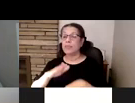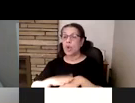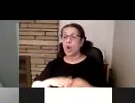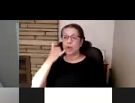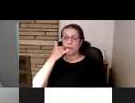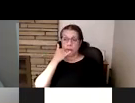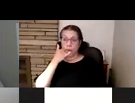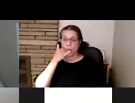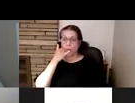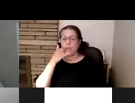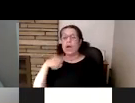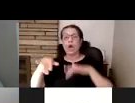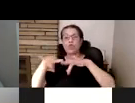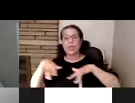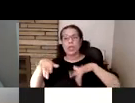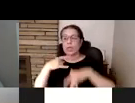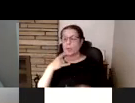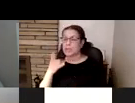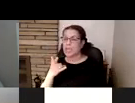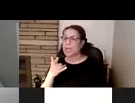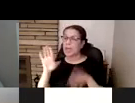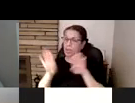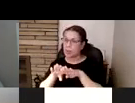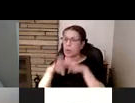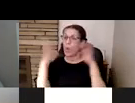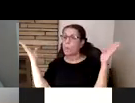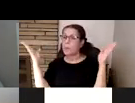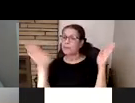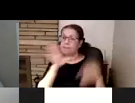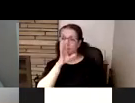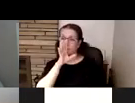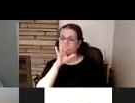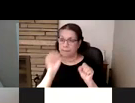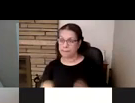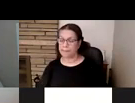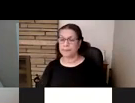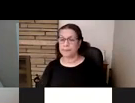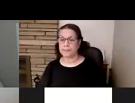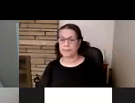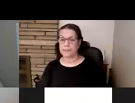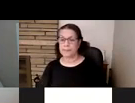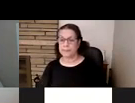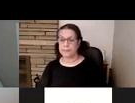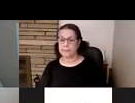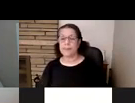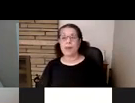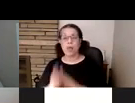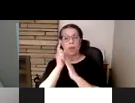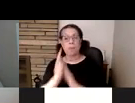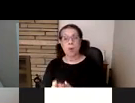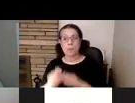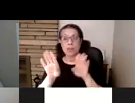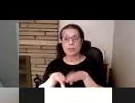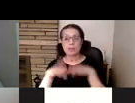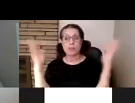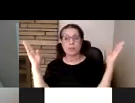automated recording will let you know that you are unmuted, and you may speak as soon as the recording finishes. Once you're unmuted, everyone in the